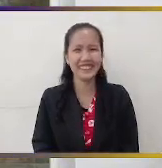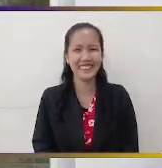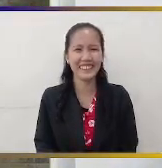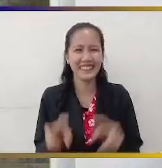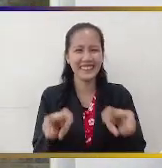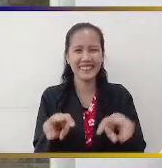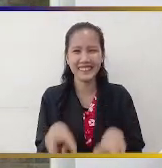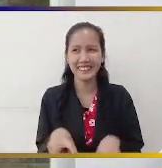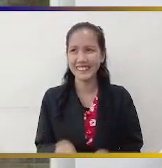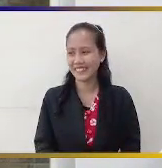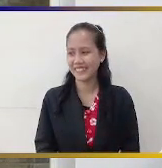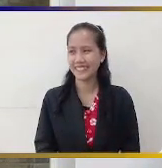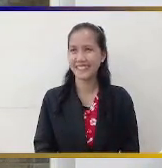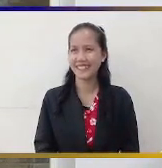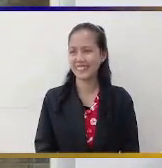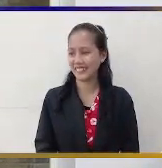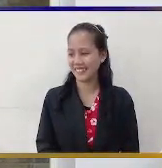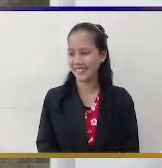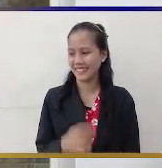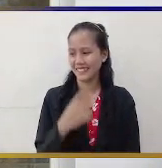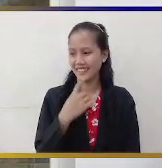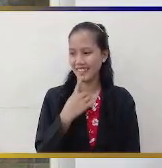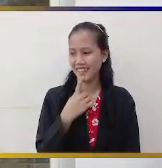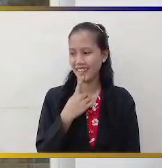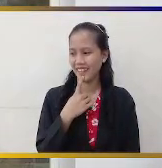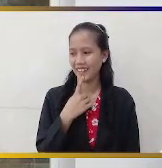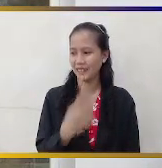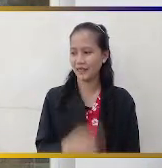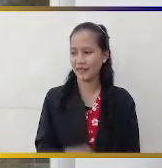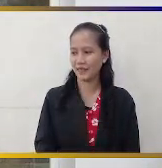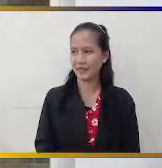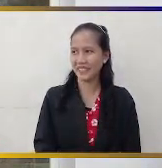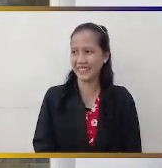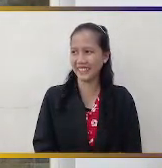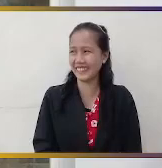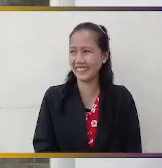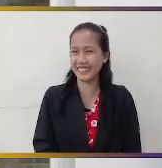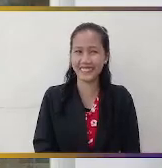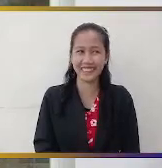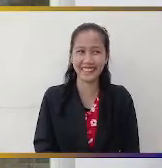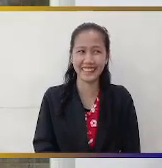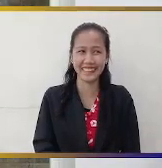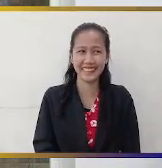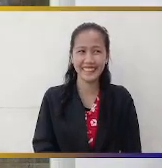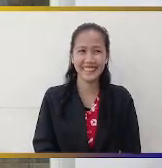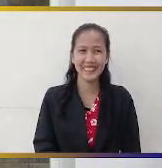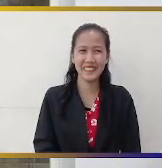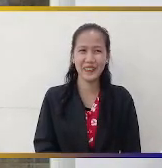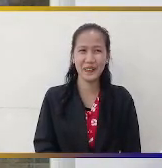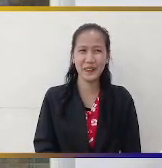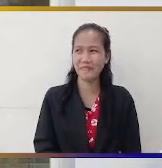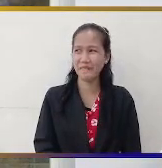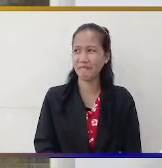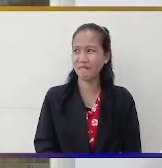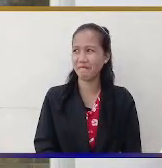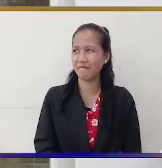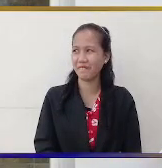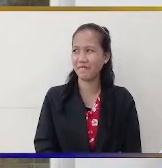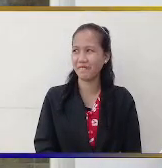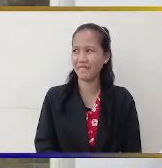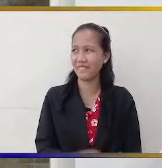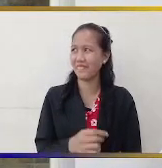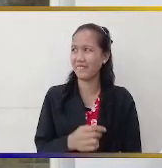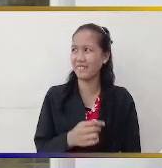in English, but it'll help you. It says, but this I say then, it says, he which soweth sparingly shall reap also sparingly, and he which